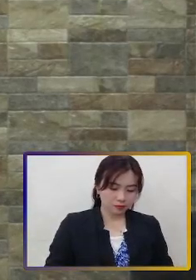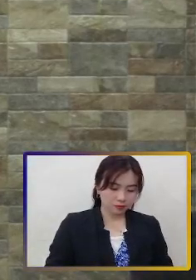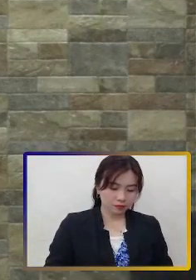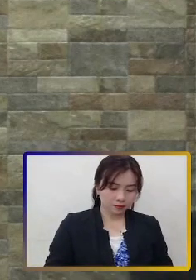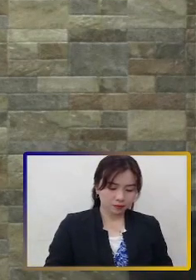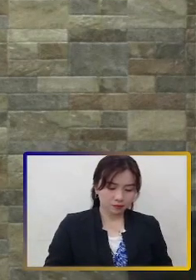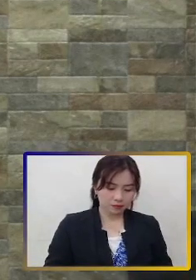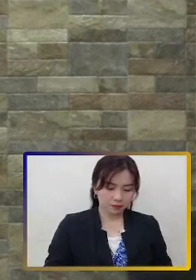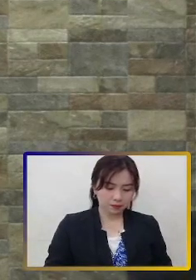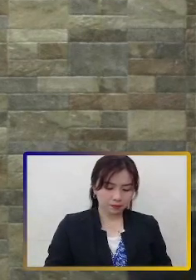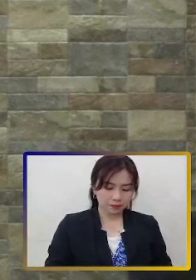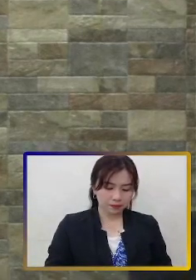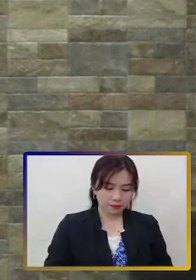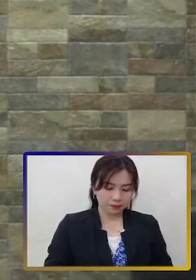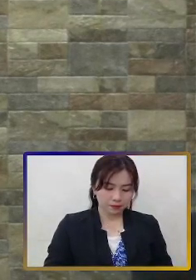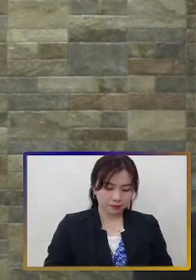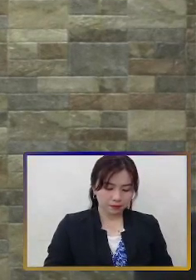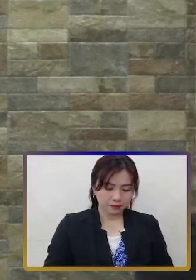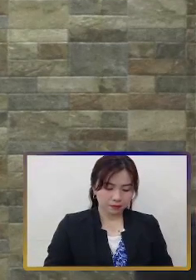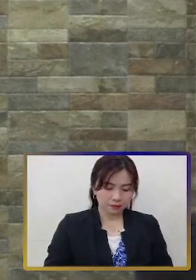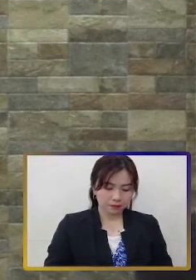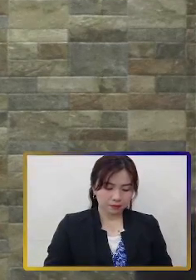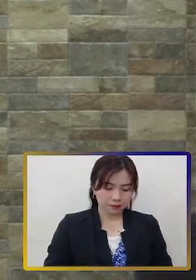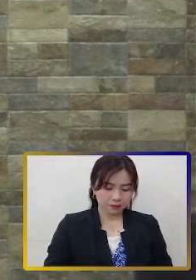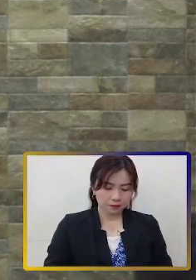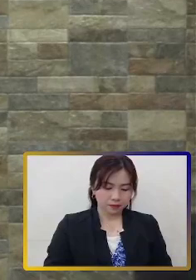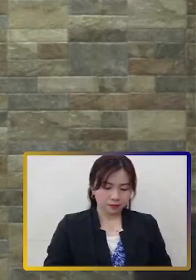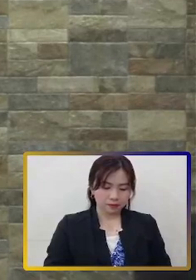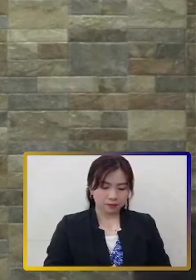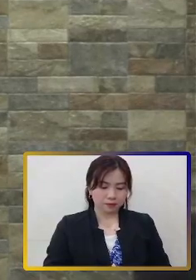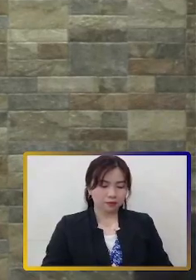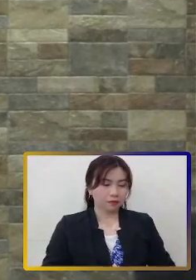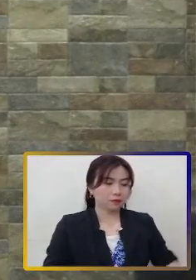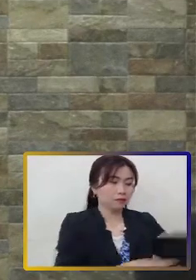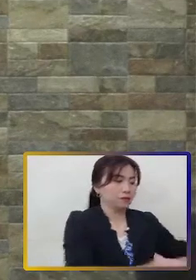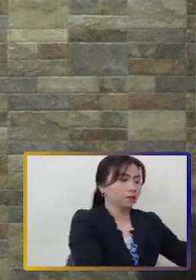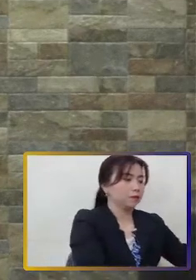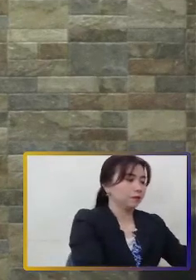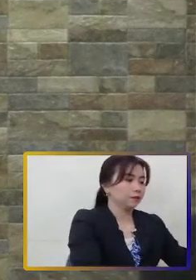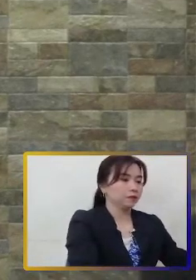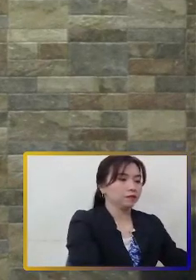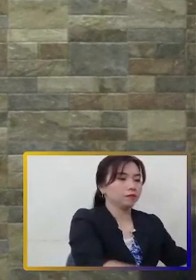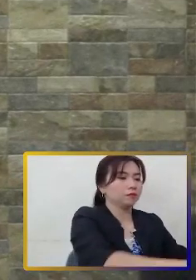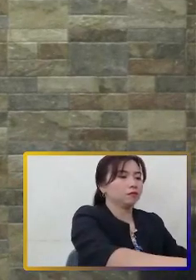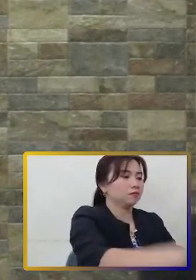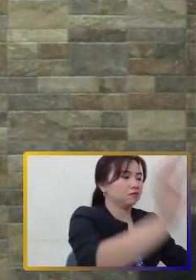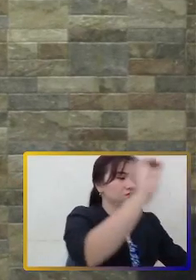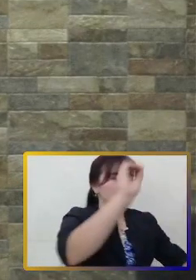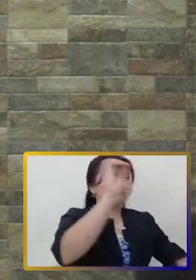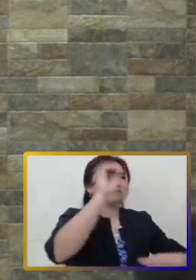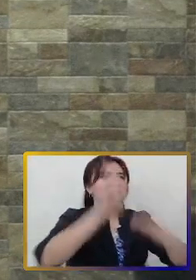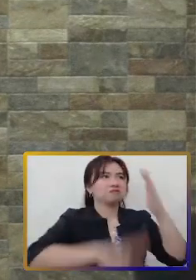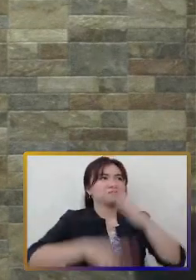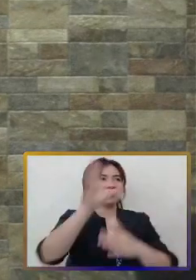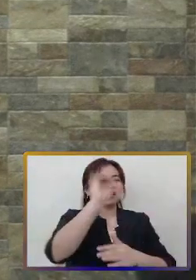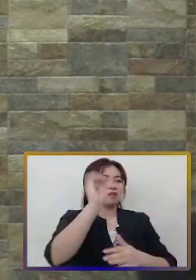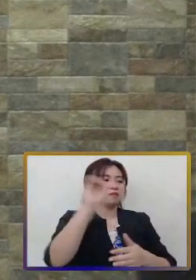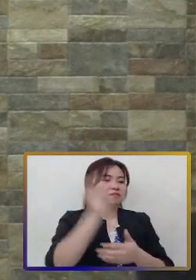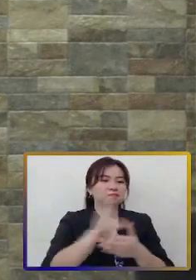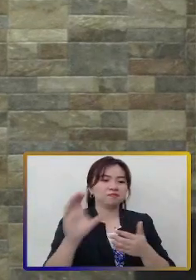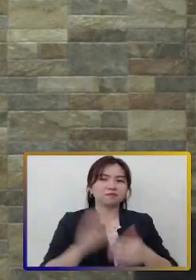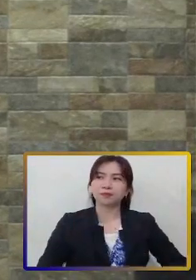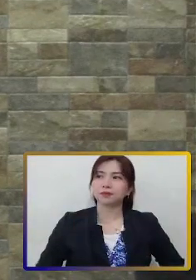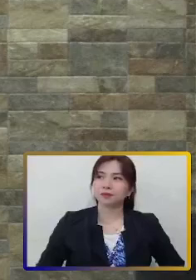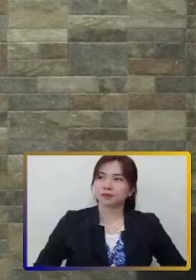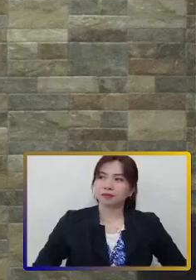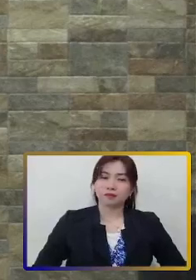testament survey kaya sa bss kaya bbigyan ko po kayo ng sneak peck you see